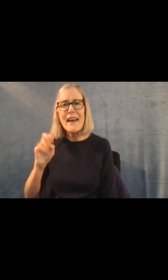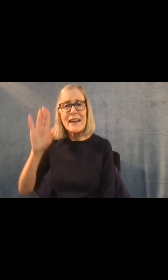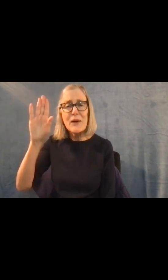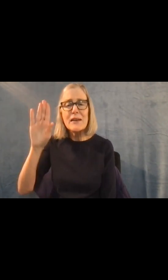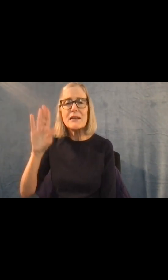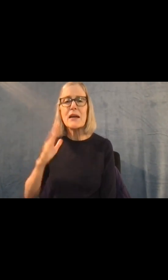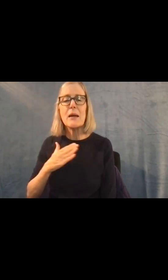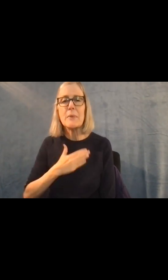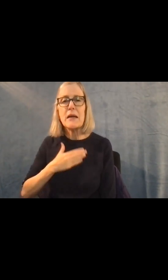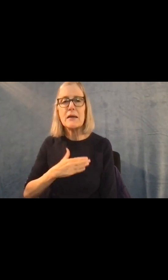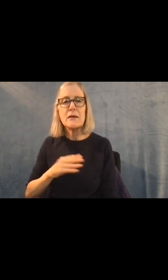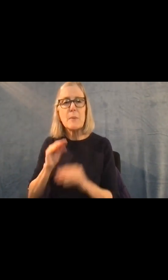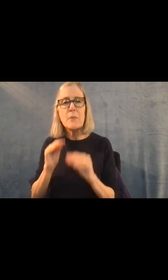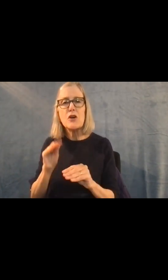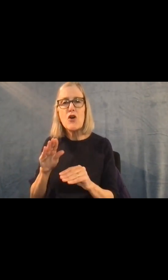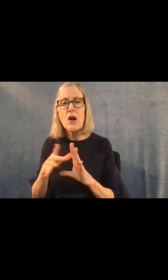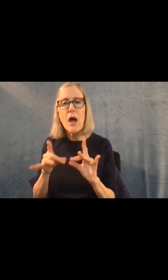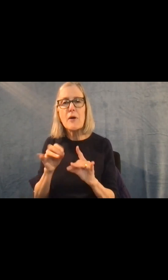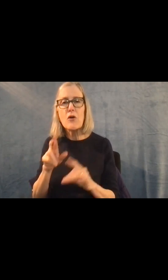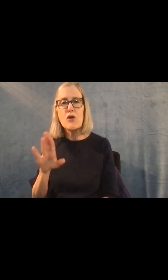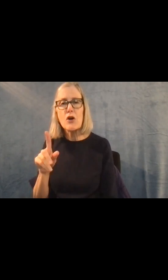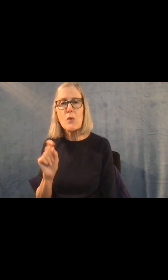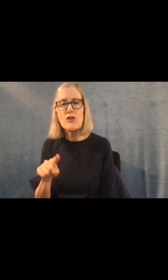submit your comment or question using that